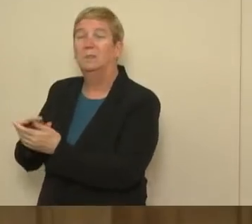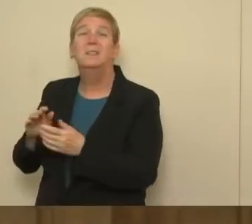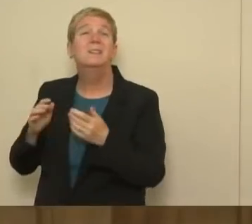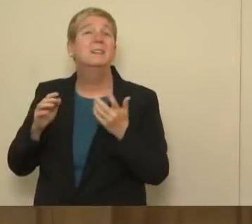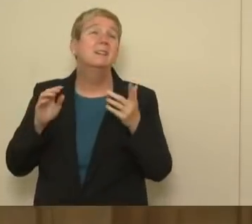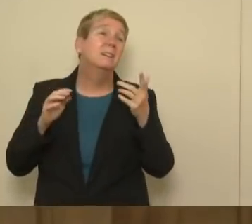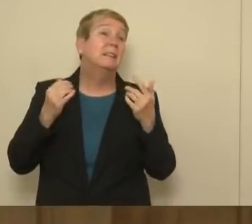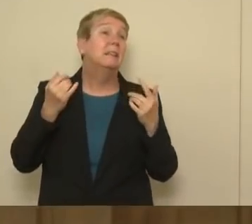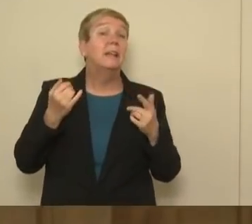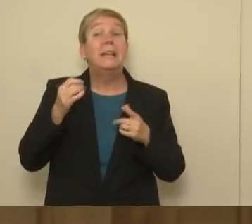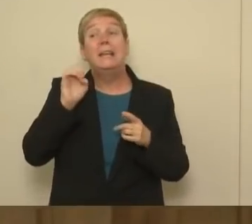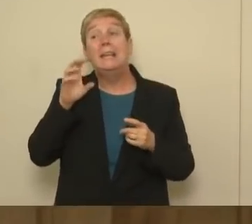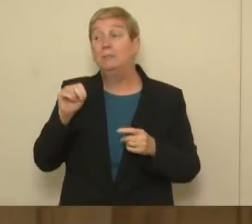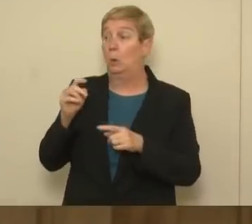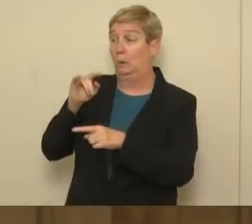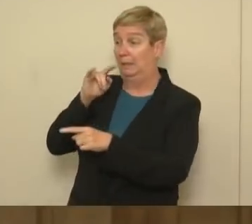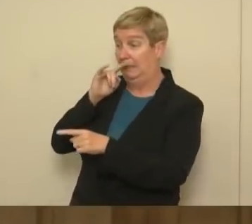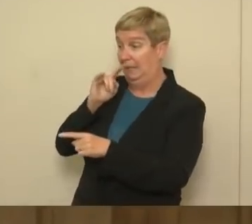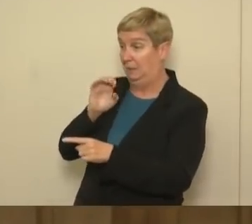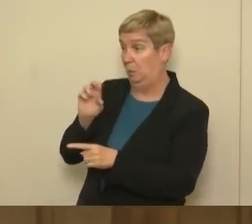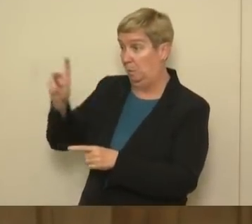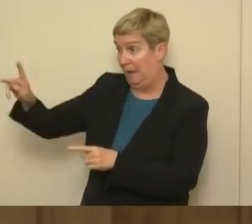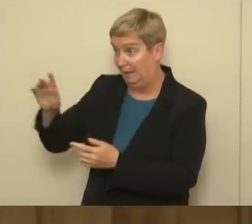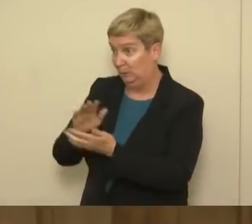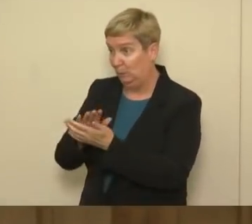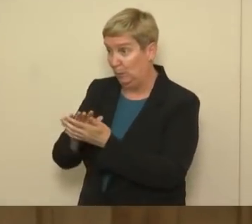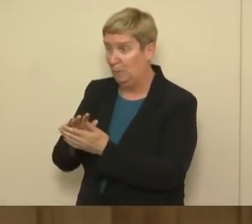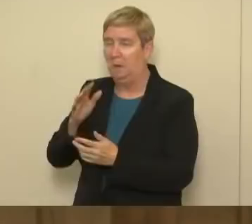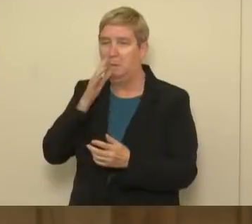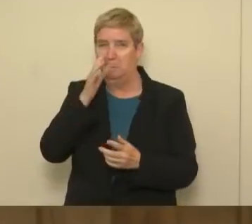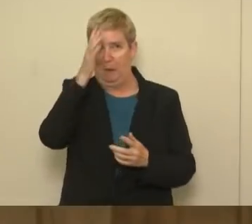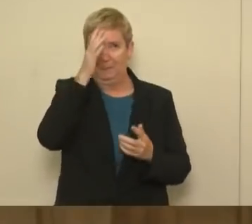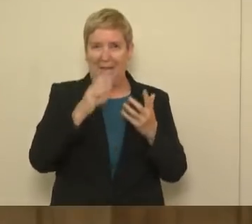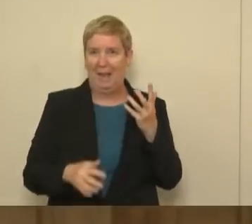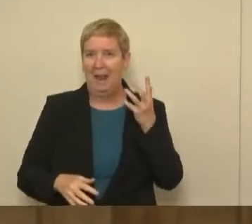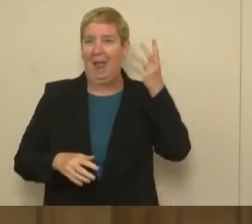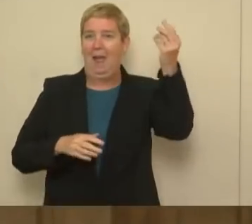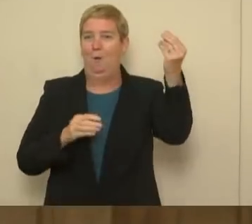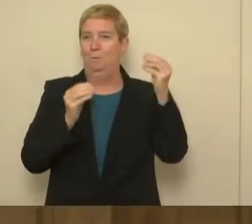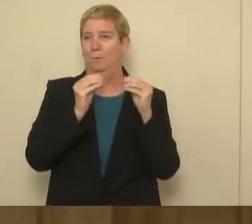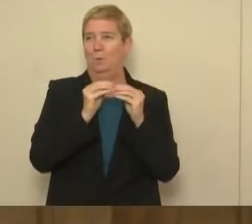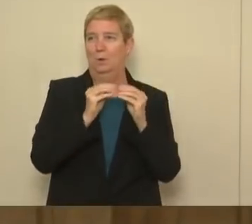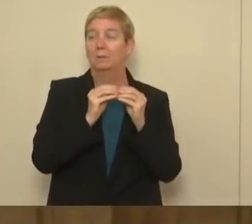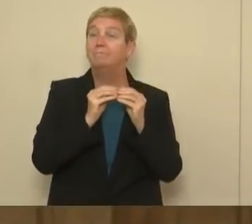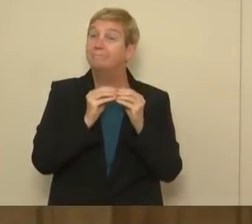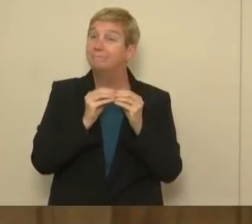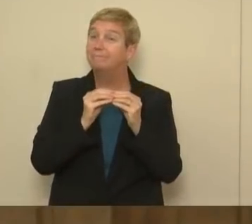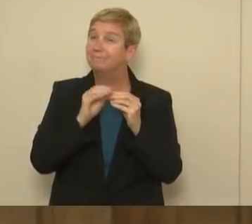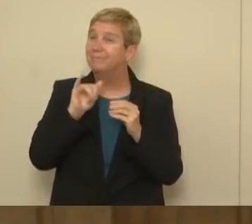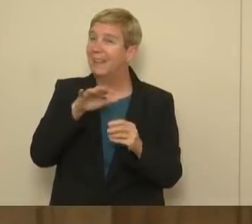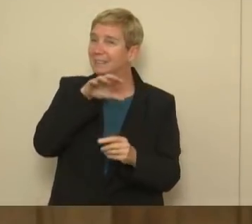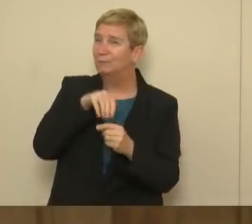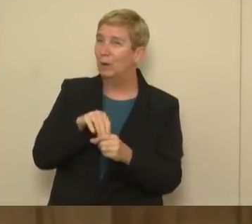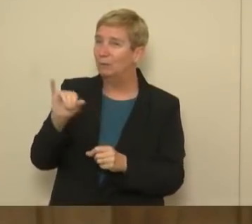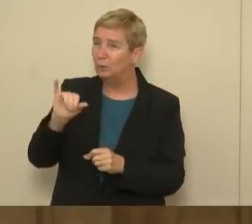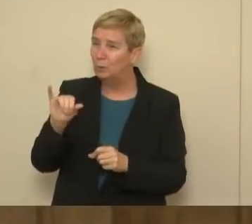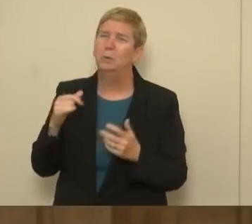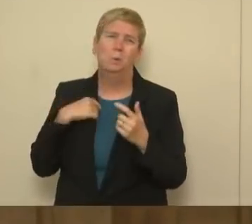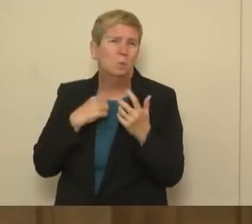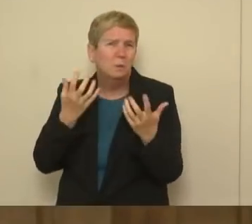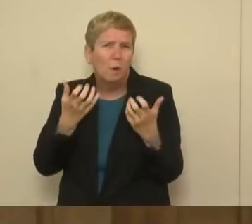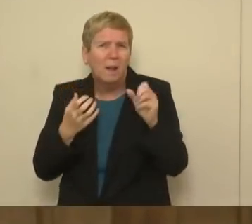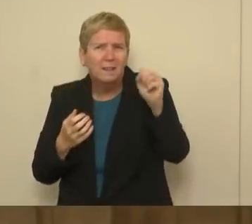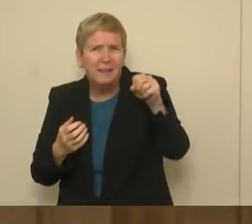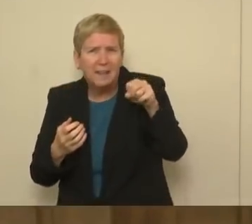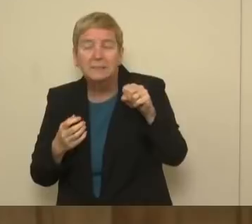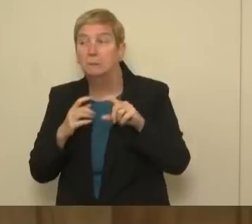kids getting out more as their kids get back to school is also a factor as well. We want people to be able to do that, but